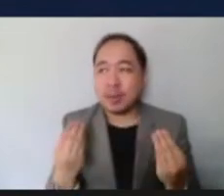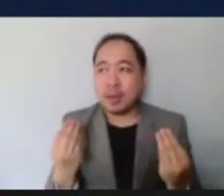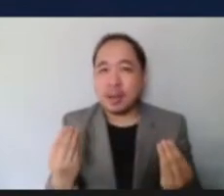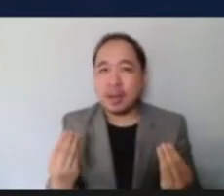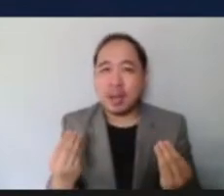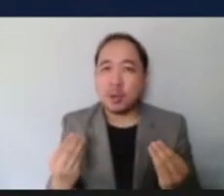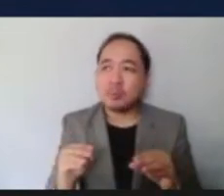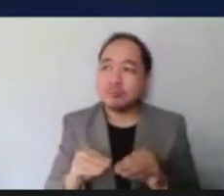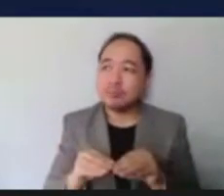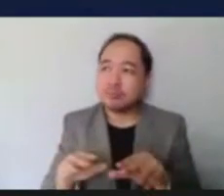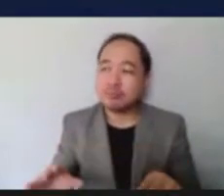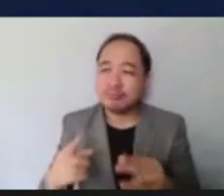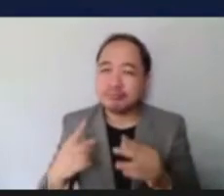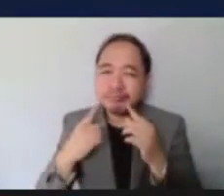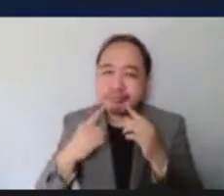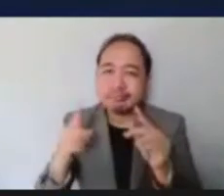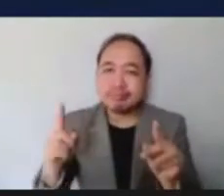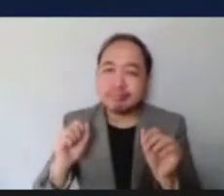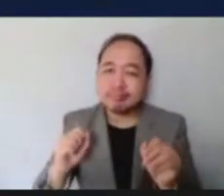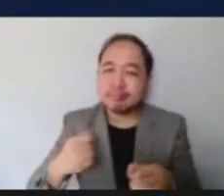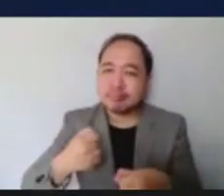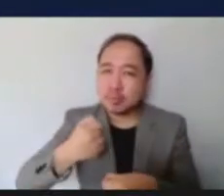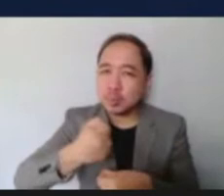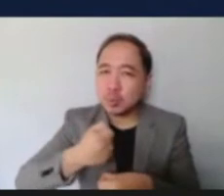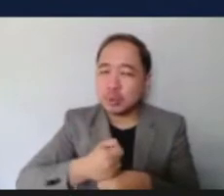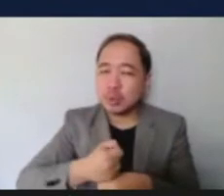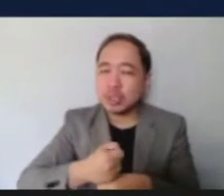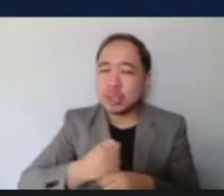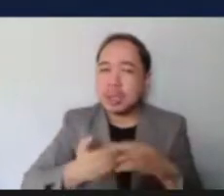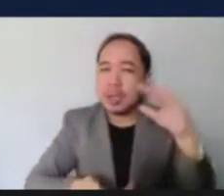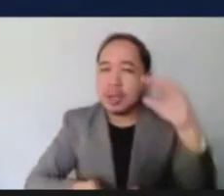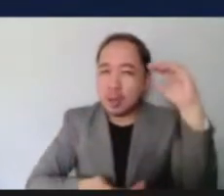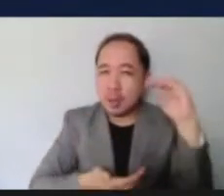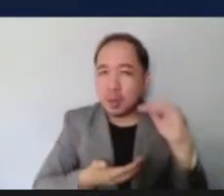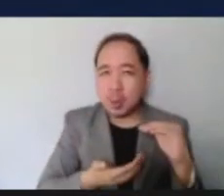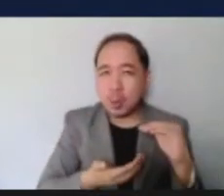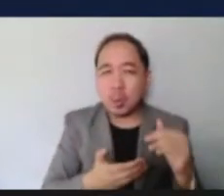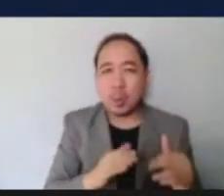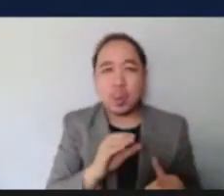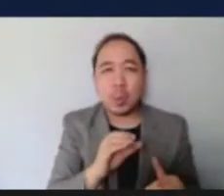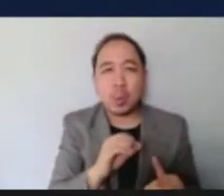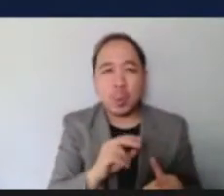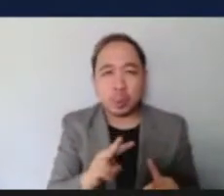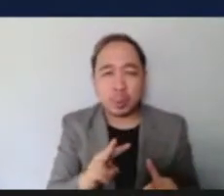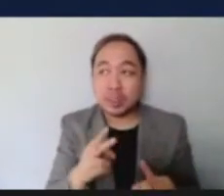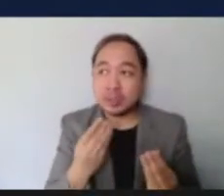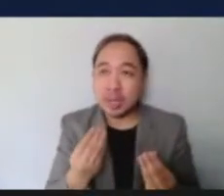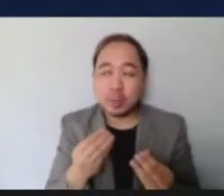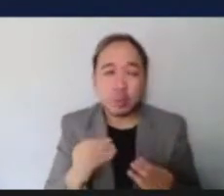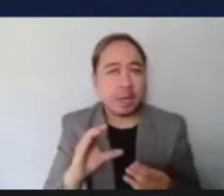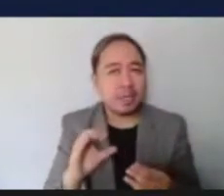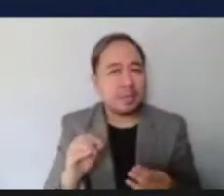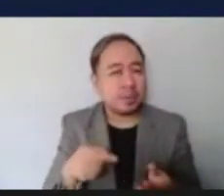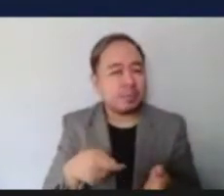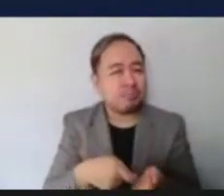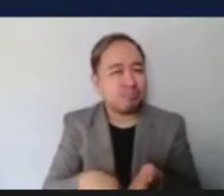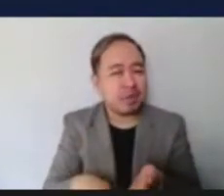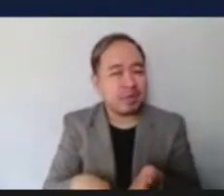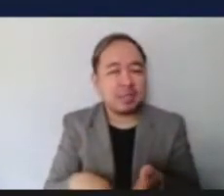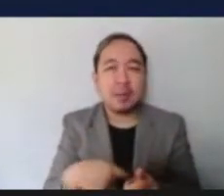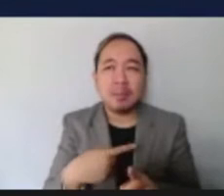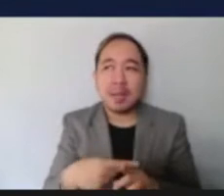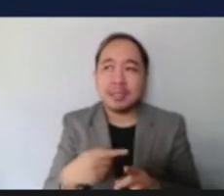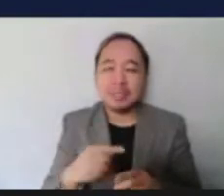fully and effectively toward low carbon and primate silence through carbon pricing arrangement for carbon